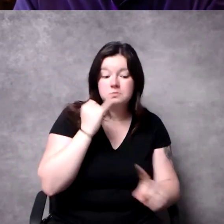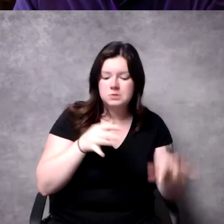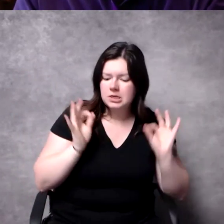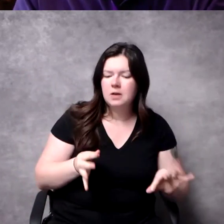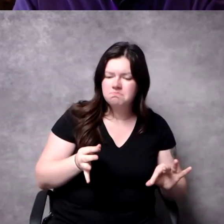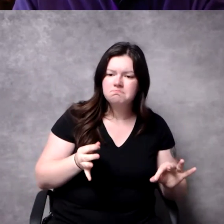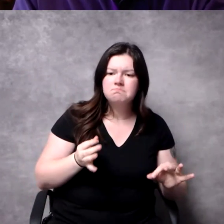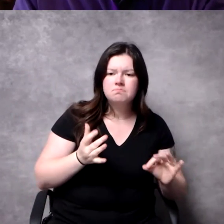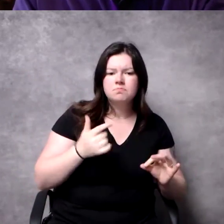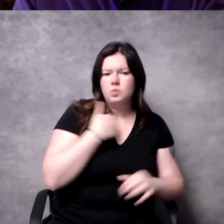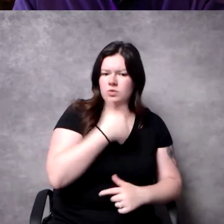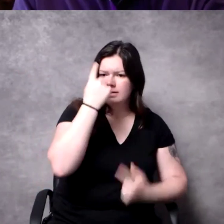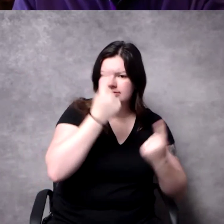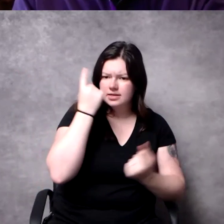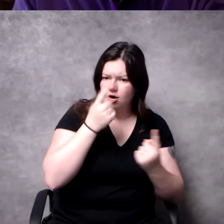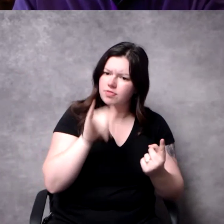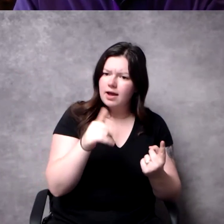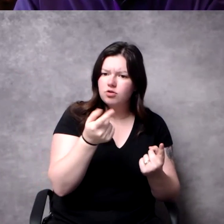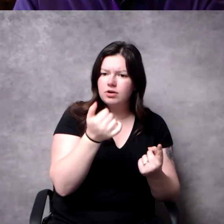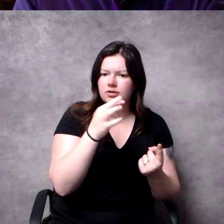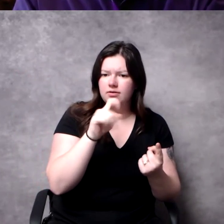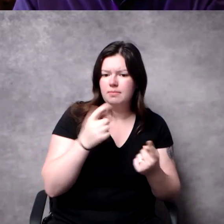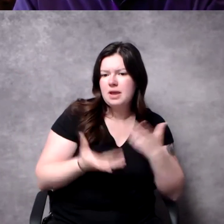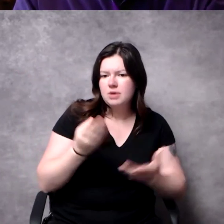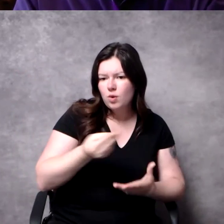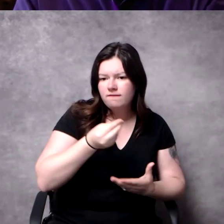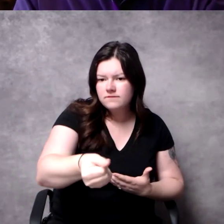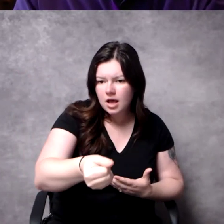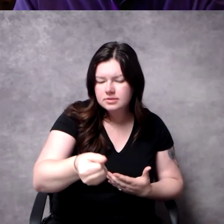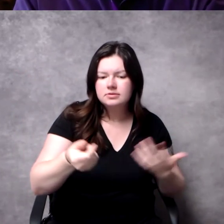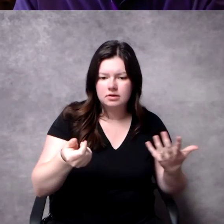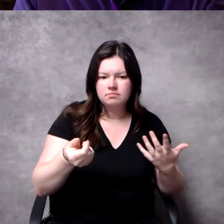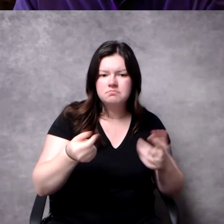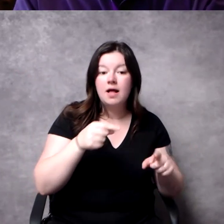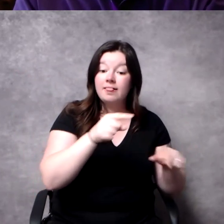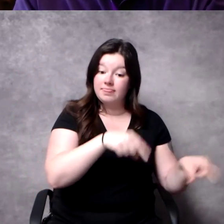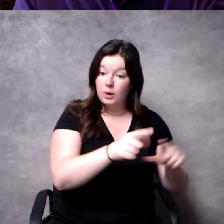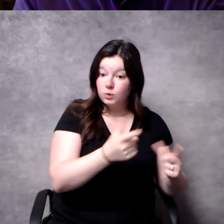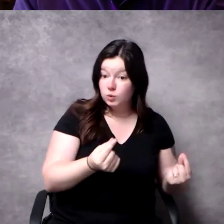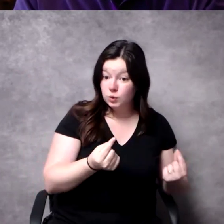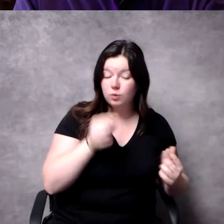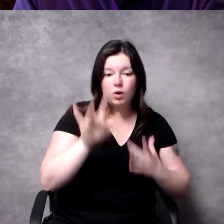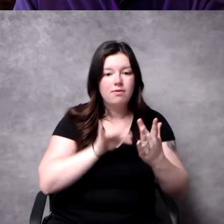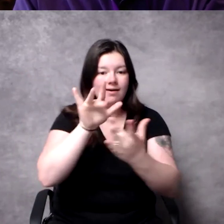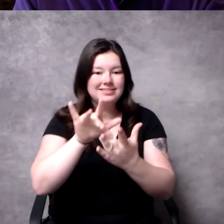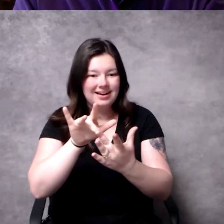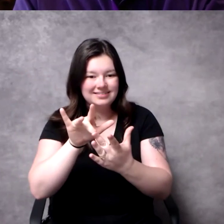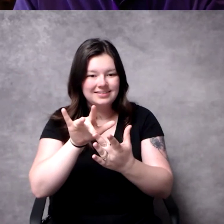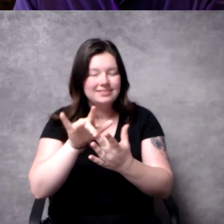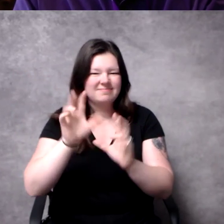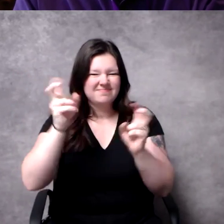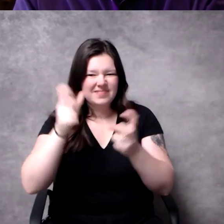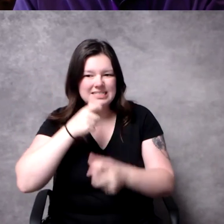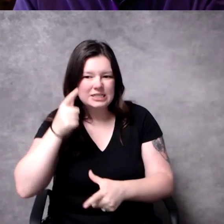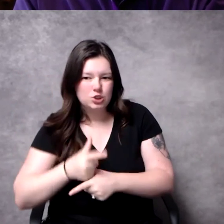funding, then they'll reach out to a sister institution. So they might reach out to, say, NCI and say, listen, we have a